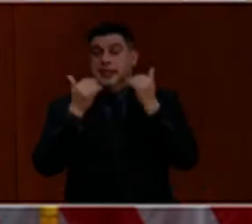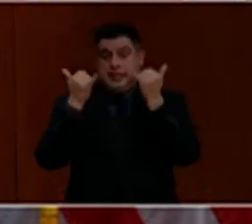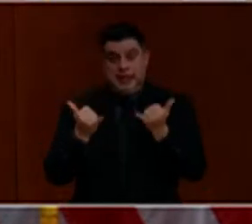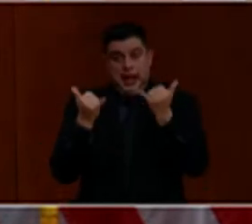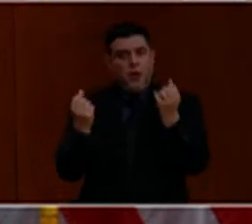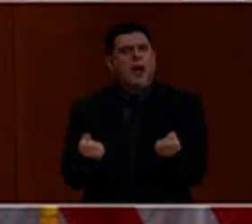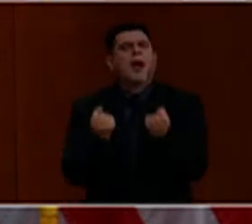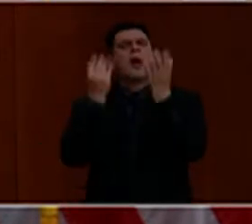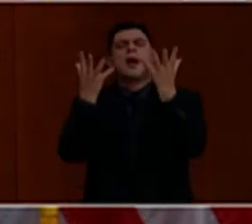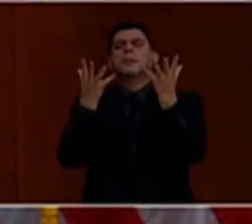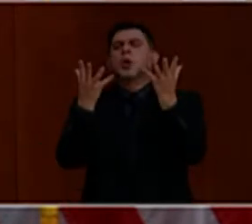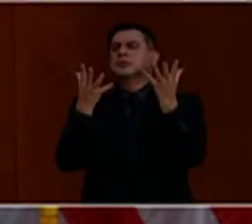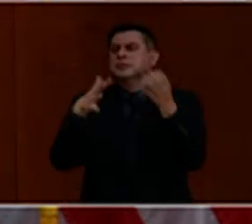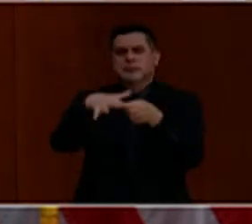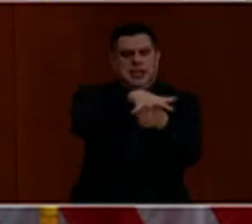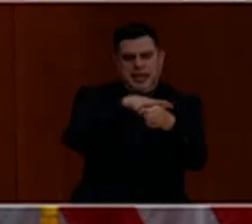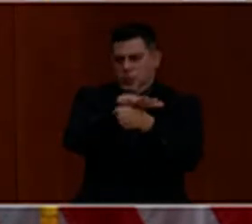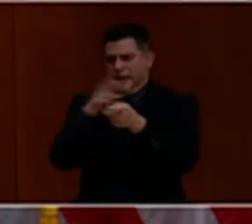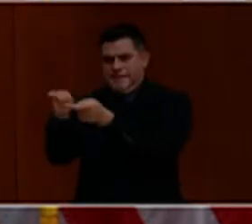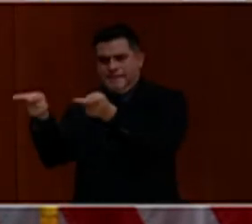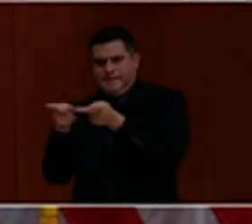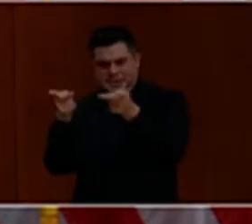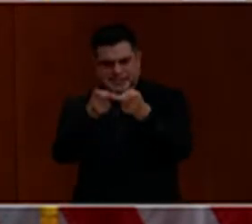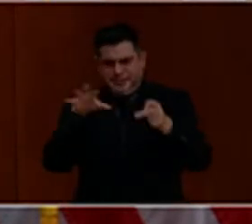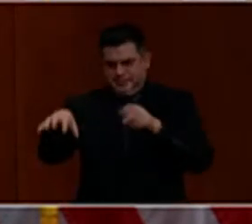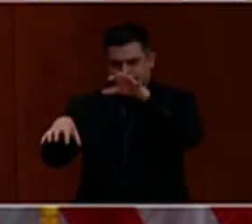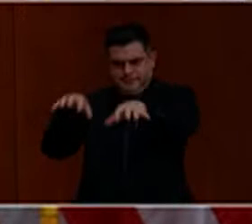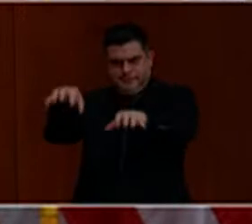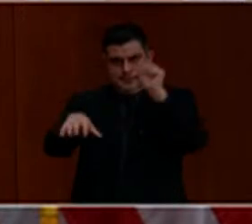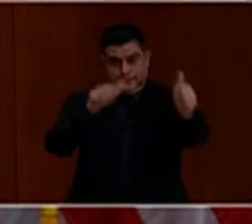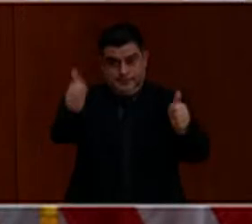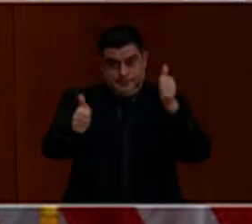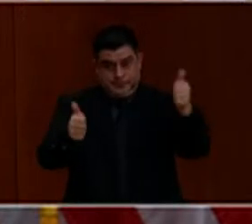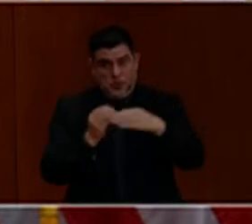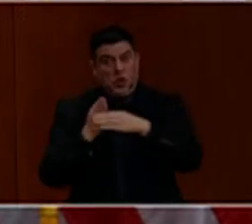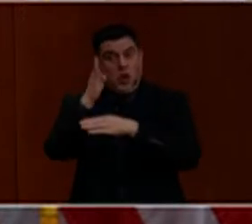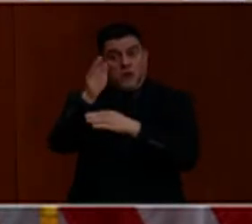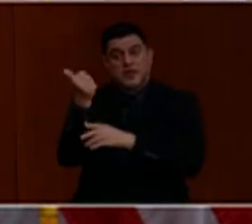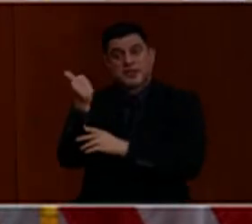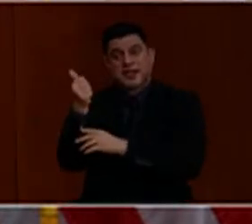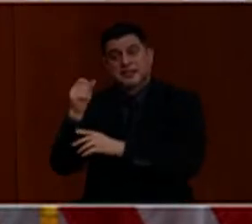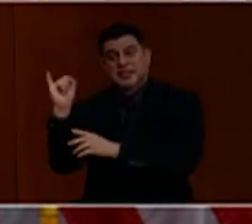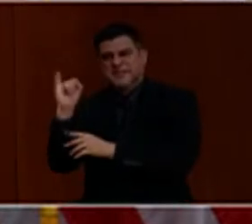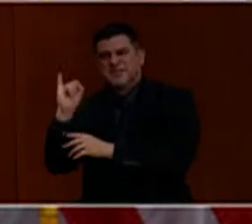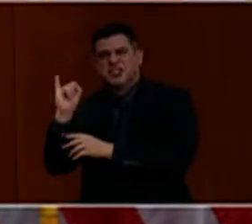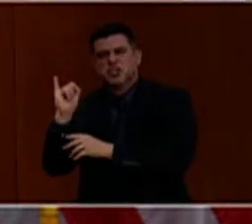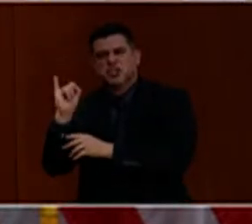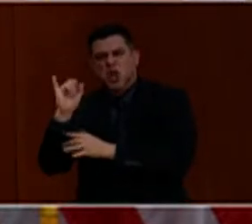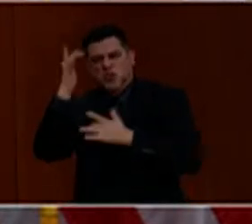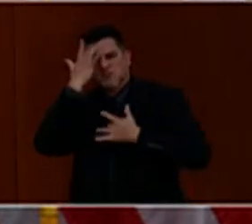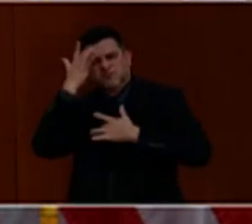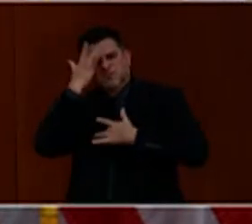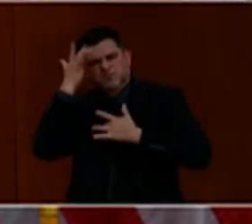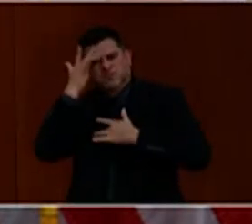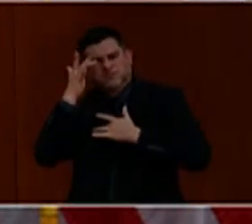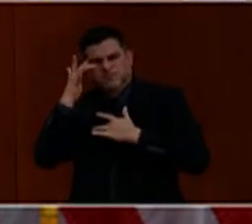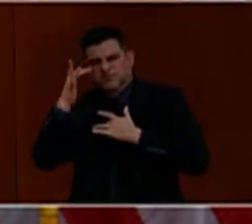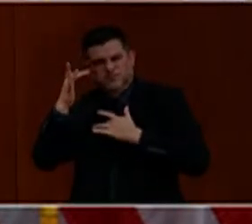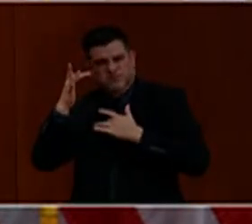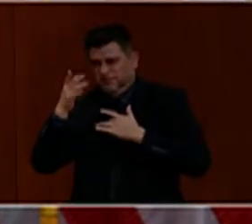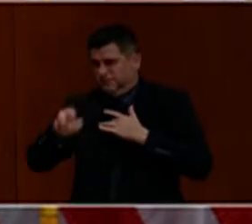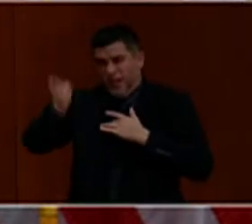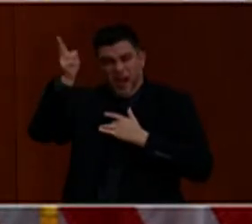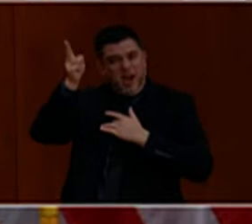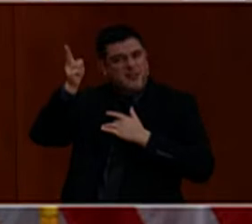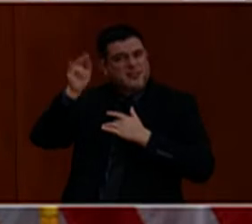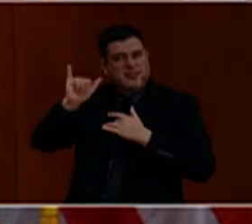that had 10 or more infections between either staff or residents, was kind of right here, and it's dropped dramatically. And so that, I think,